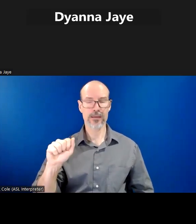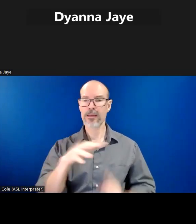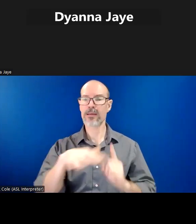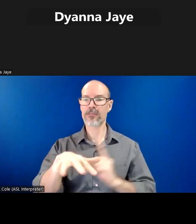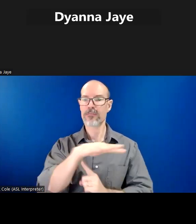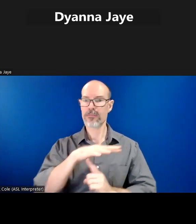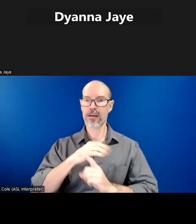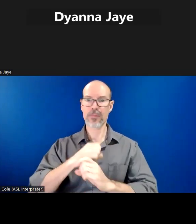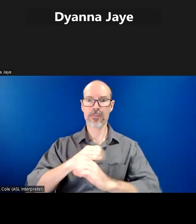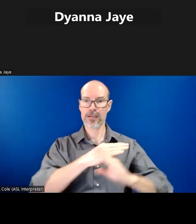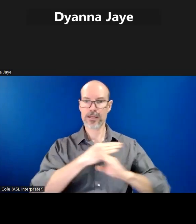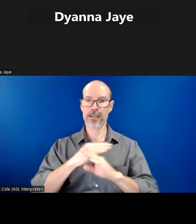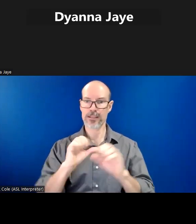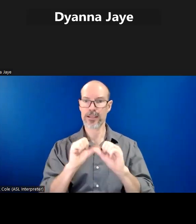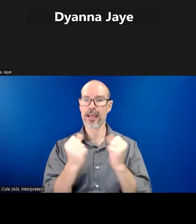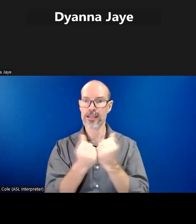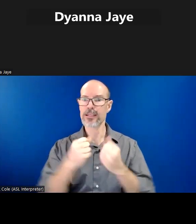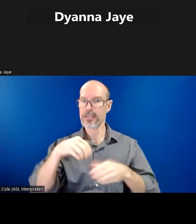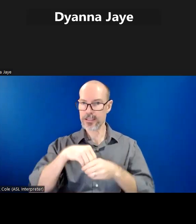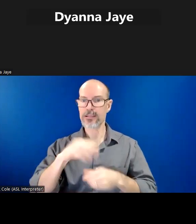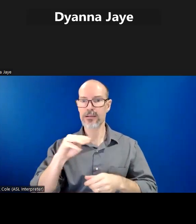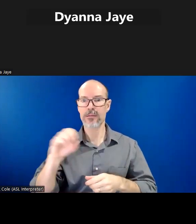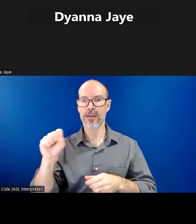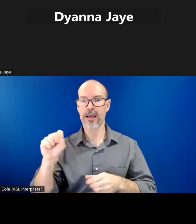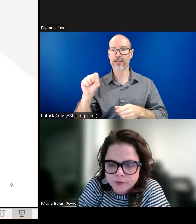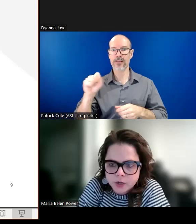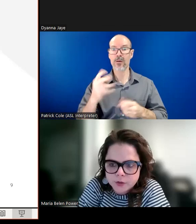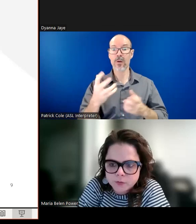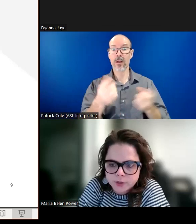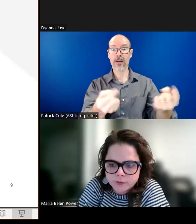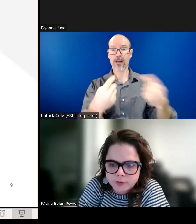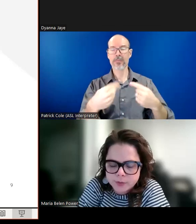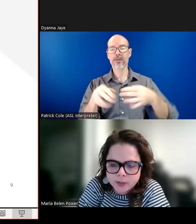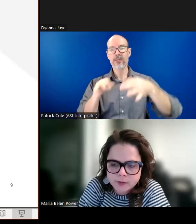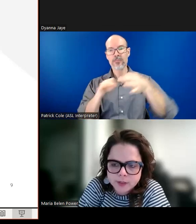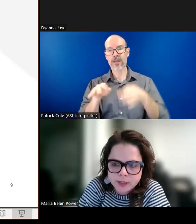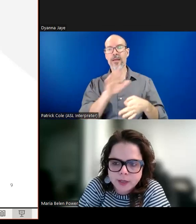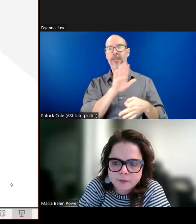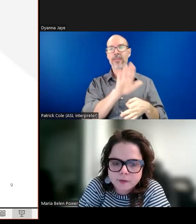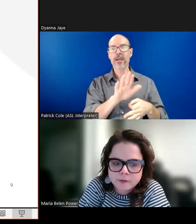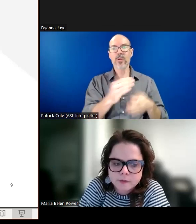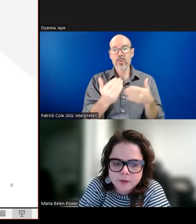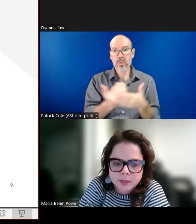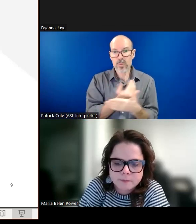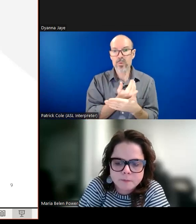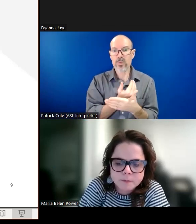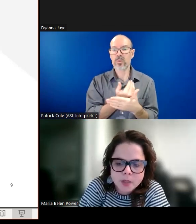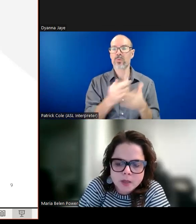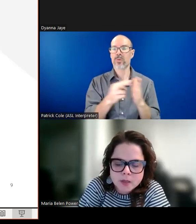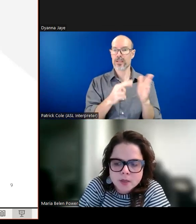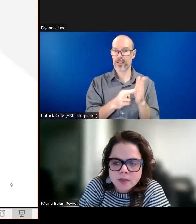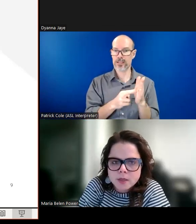their soon to be released regulations on cumulative impact analysis.